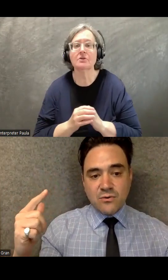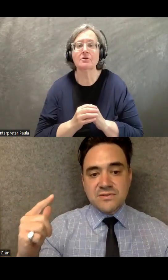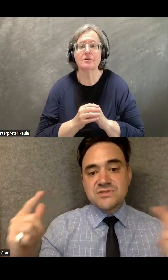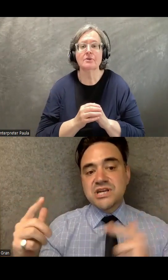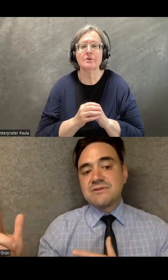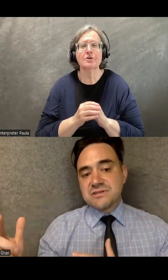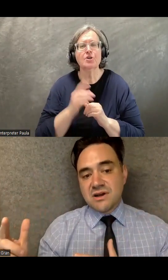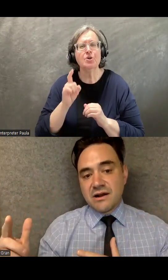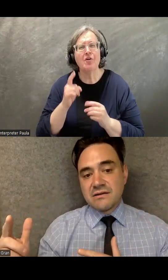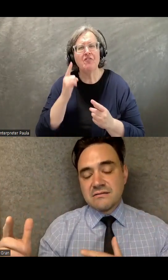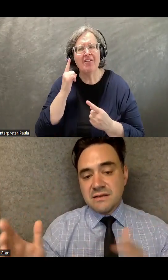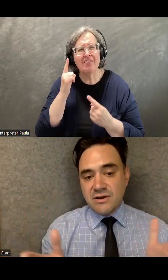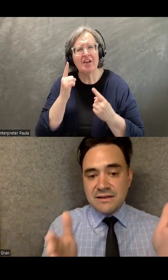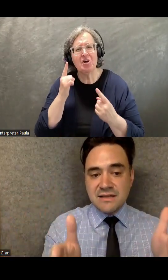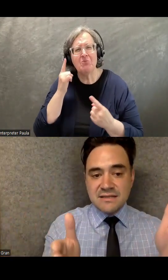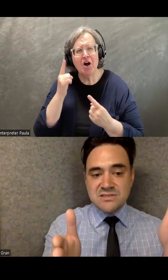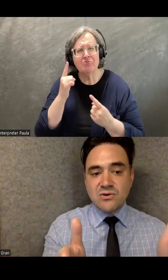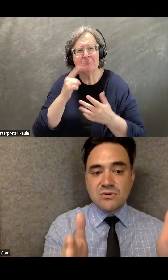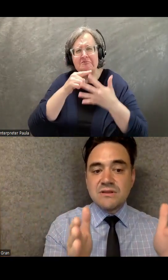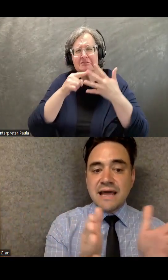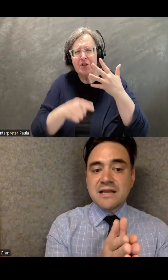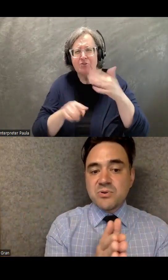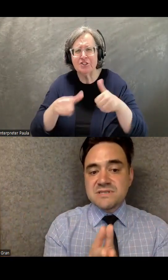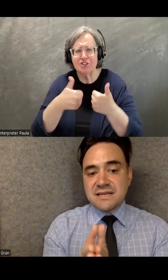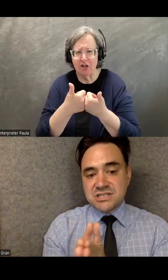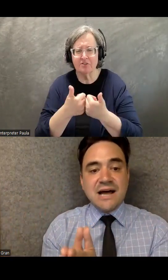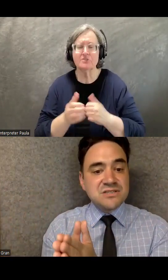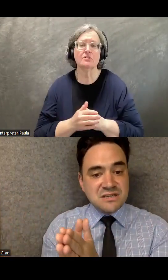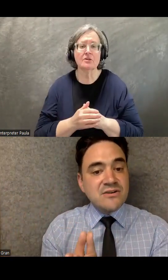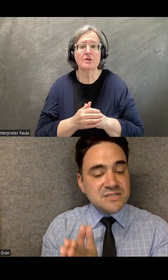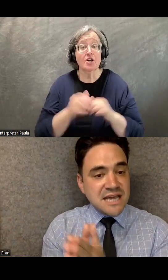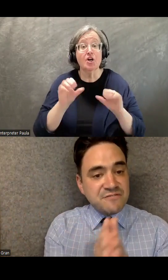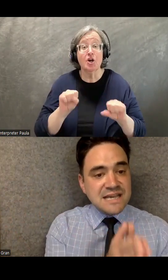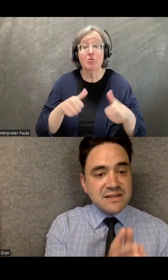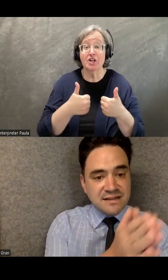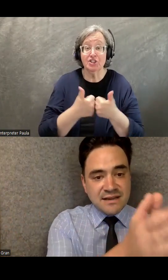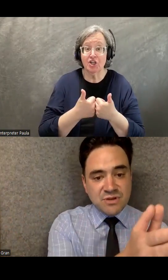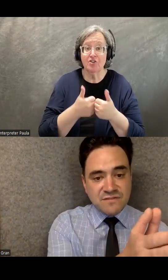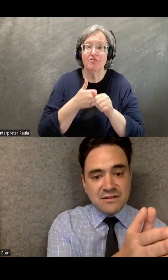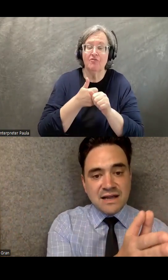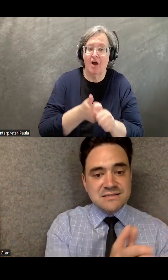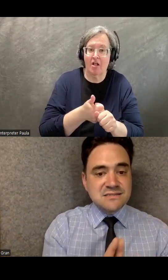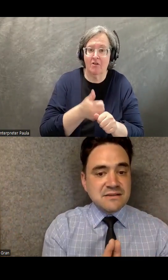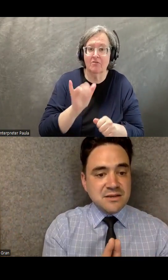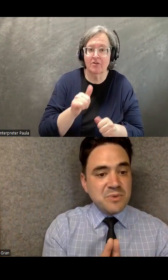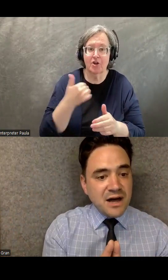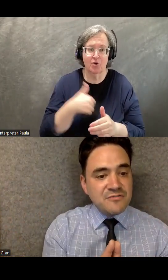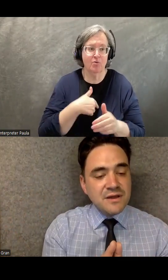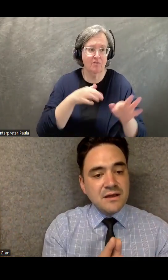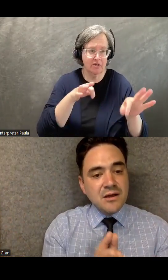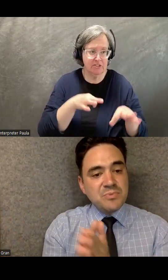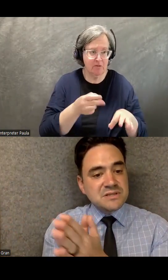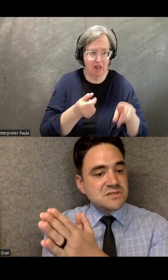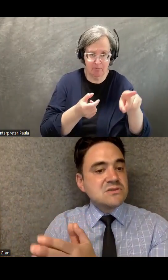though, what those challenges are, and so that can present a challenge adhering to that fidelity that we've outlined slightly